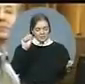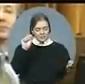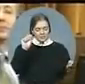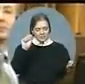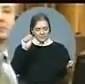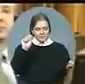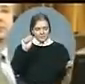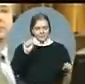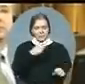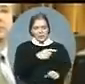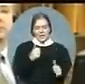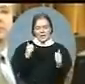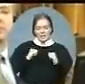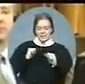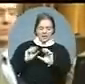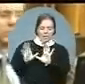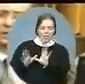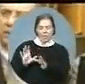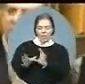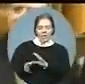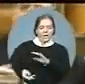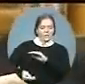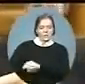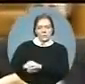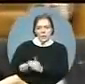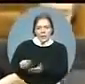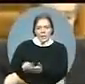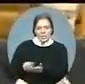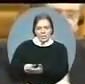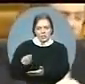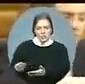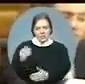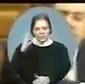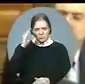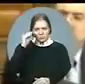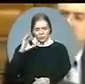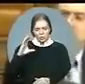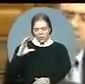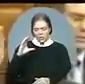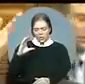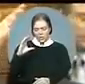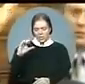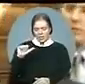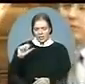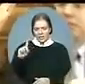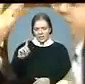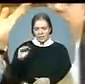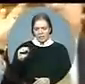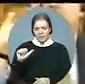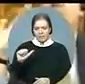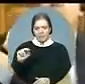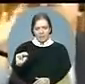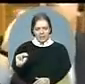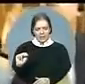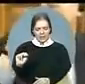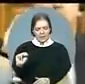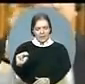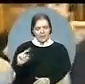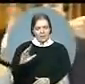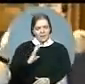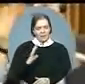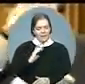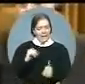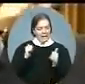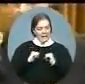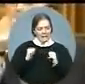Kahneman was an insult to his honour and integrity. Not only was it morally